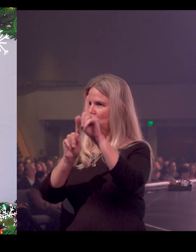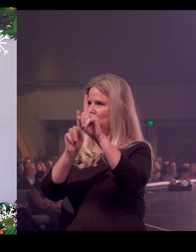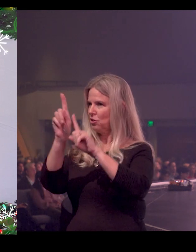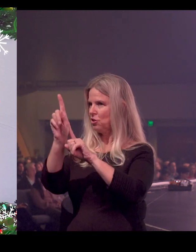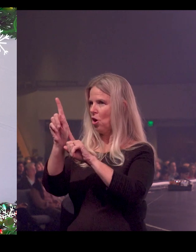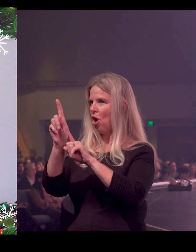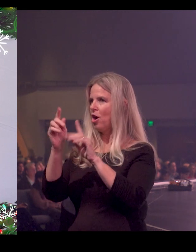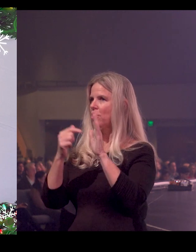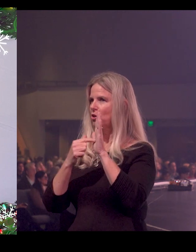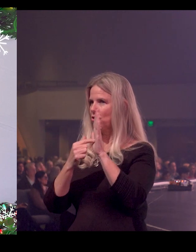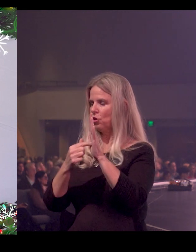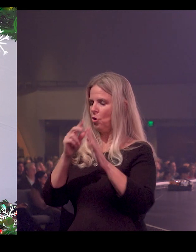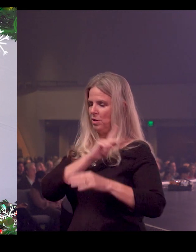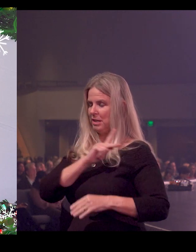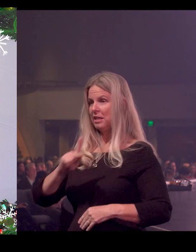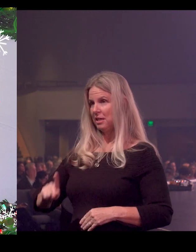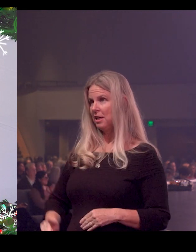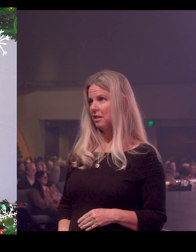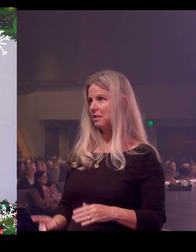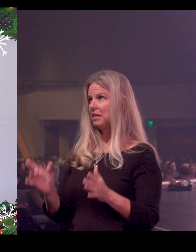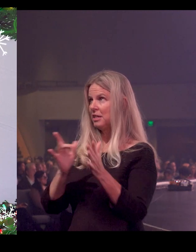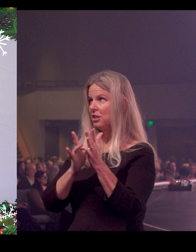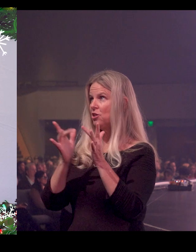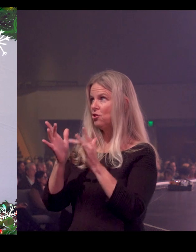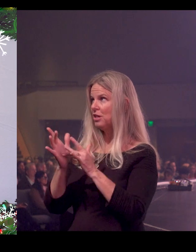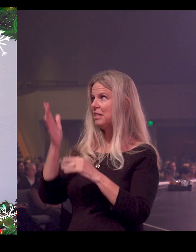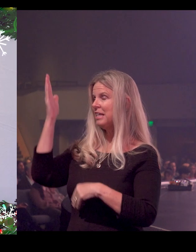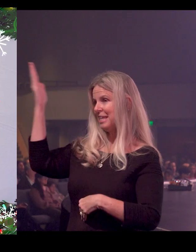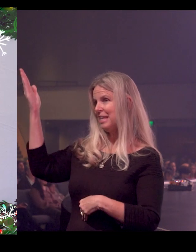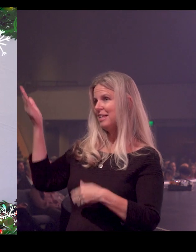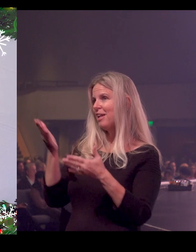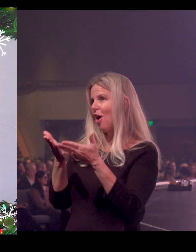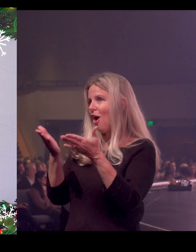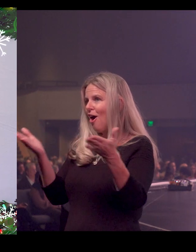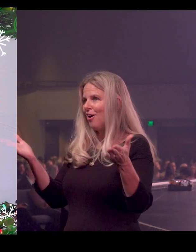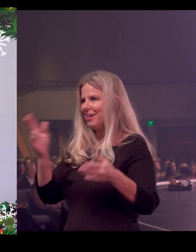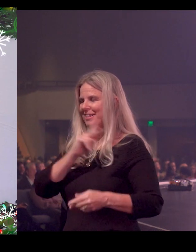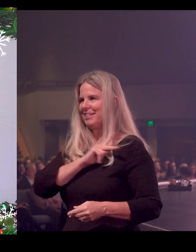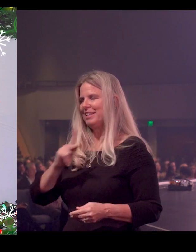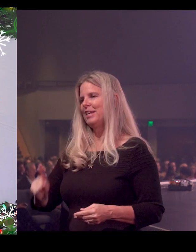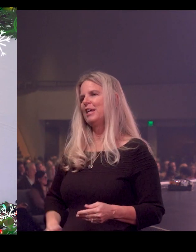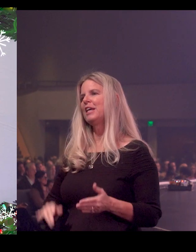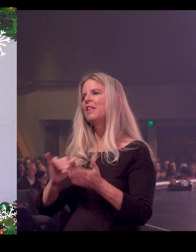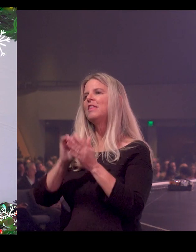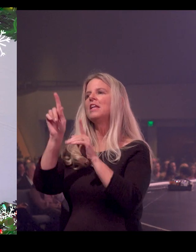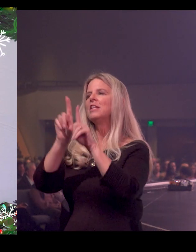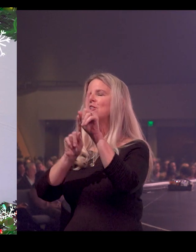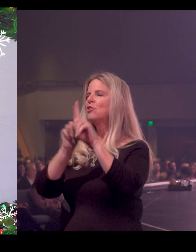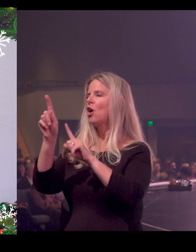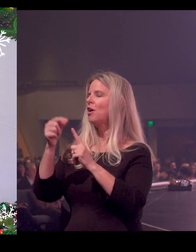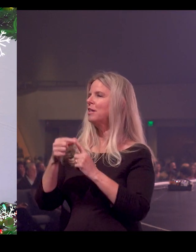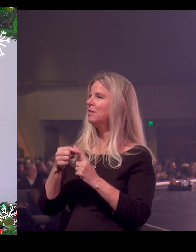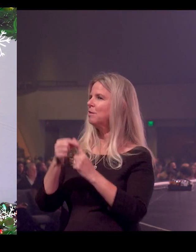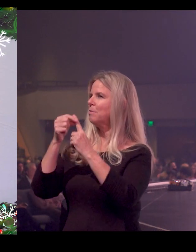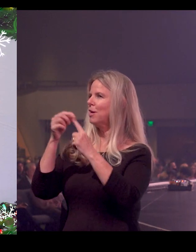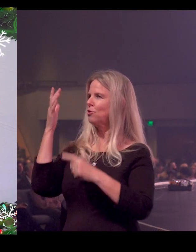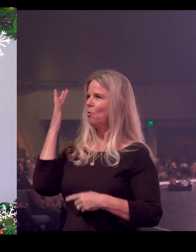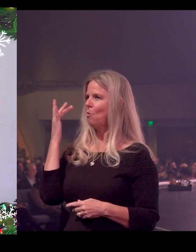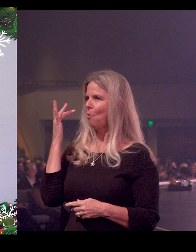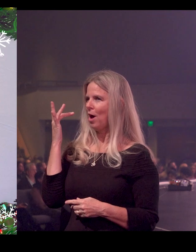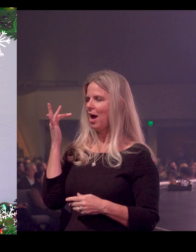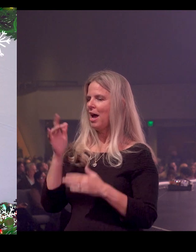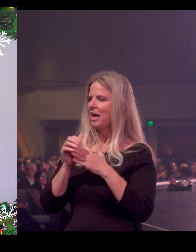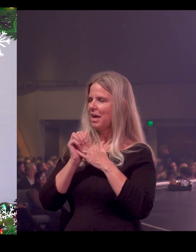king. This star is also so special because it's what led the three wise men to come and worship